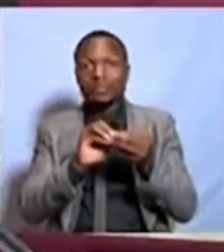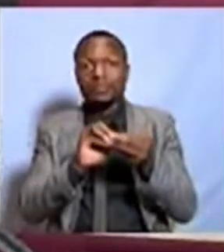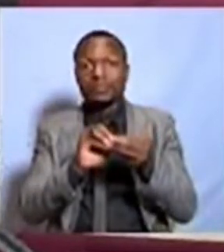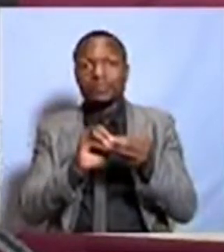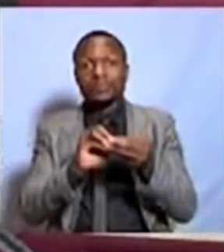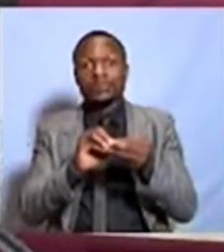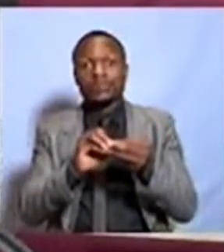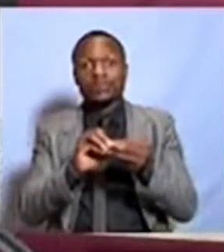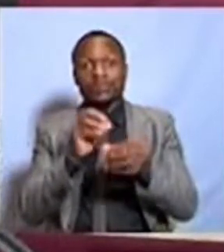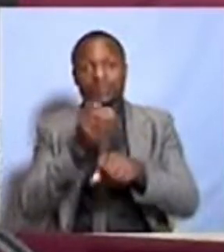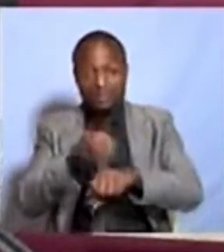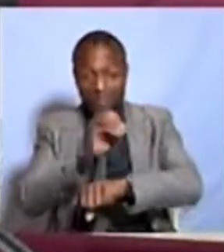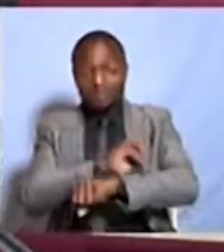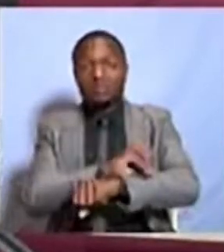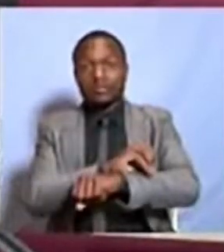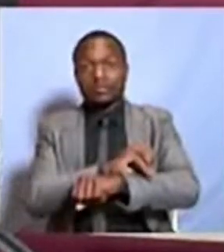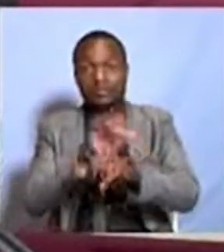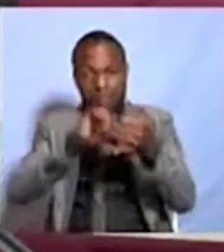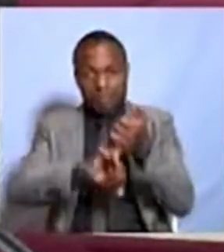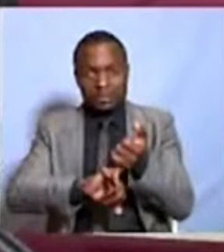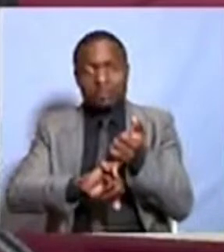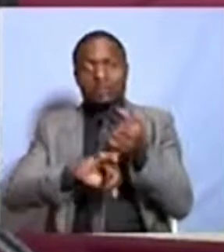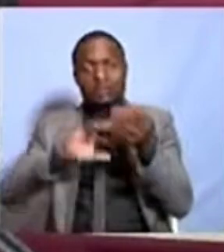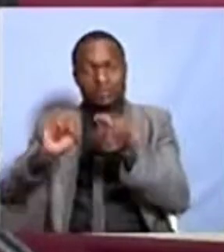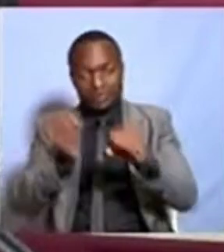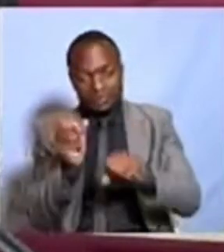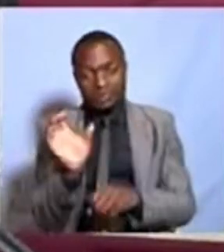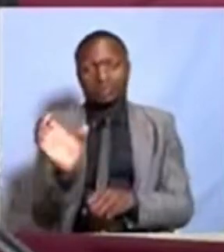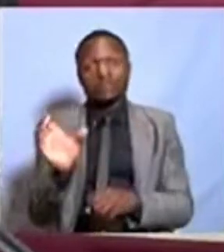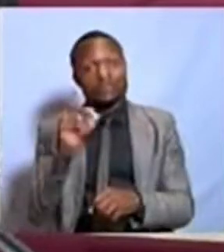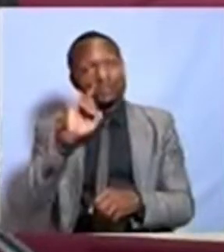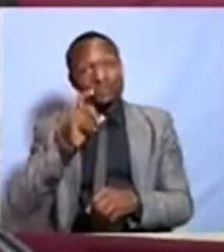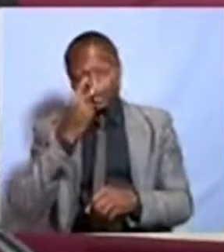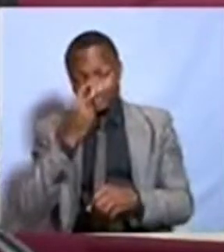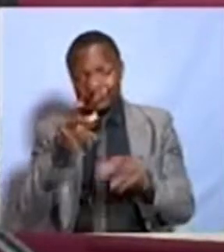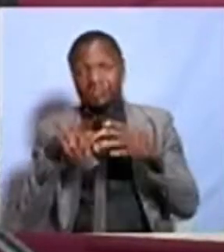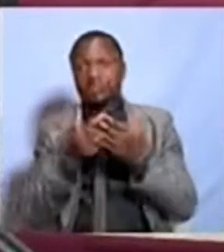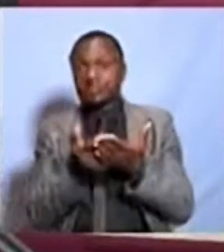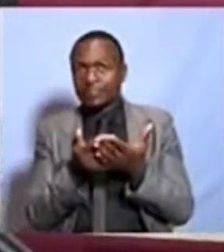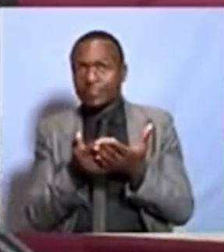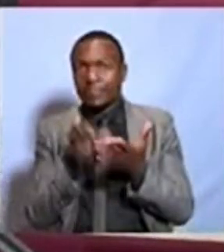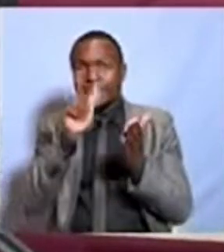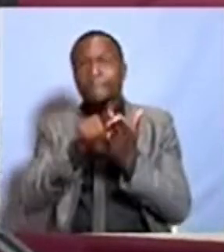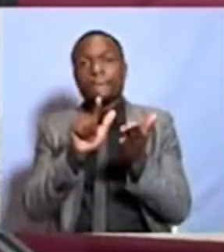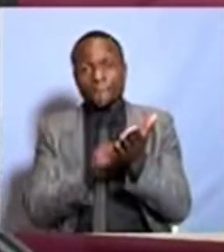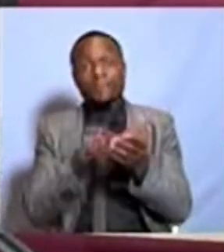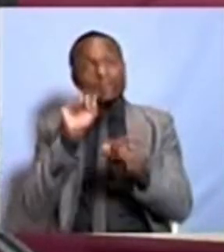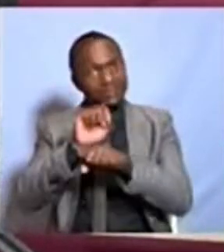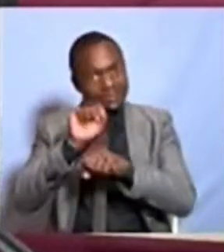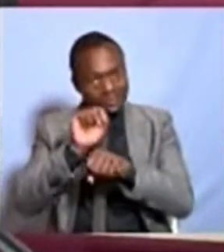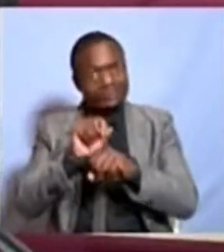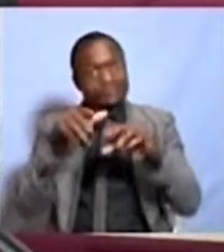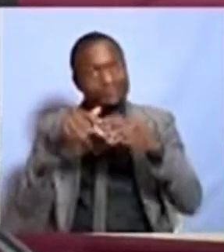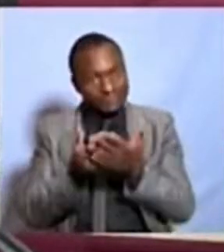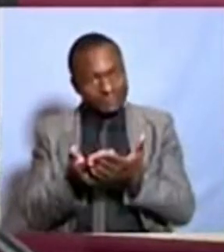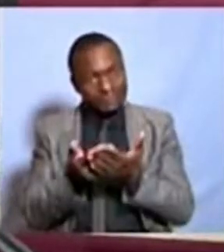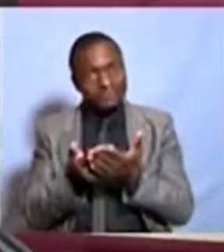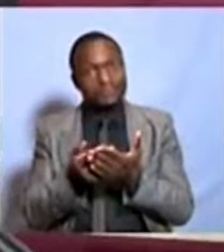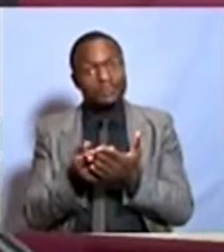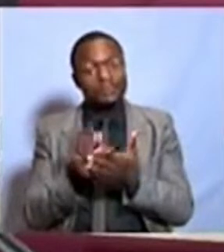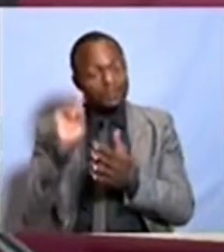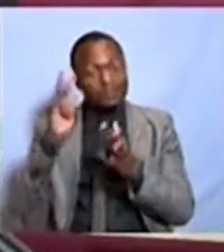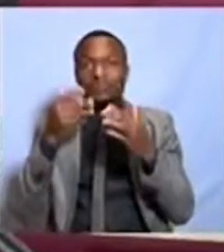social protection sector, and we need to look at how the legal framework is operating, because we would